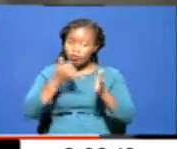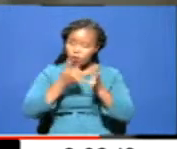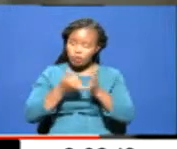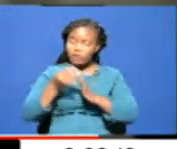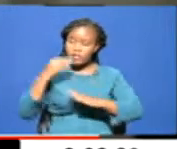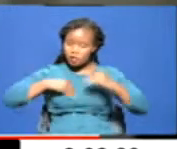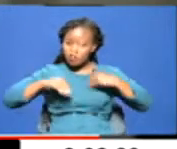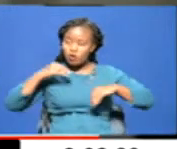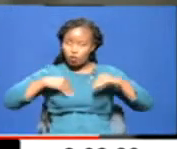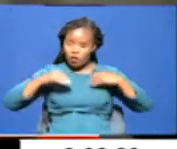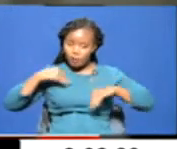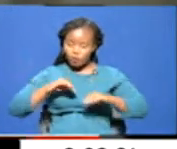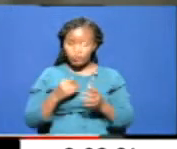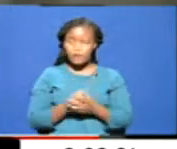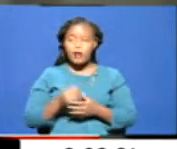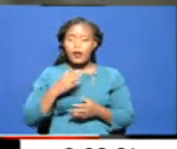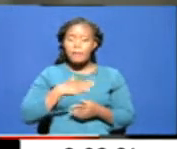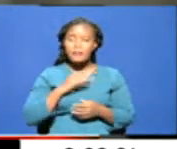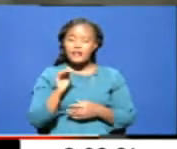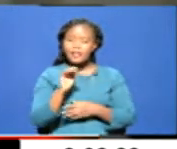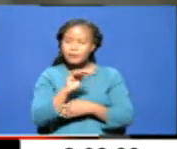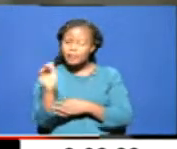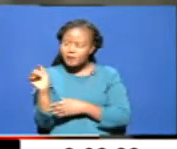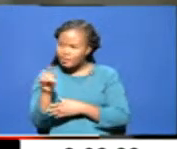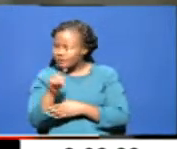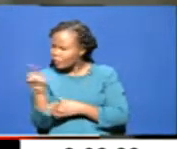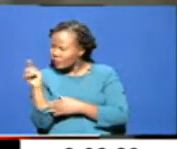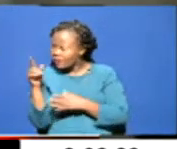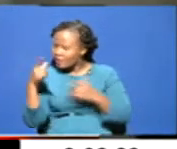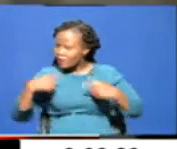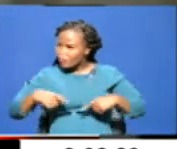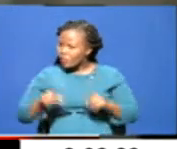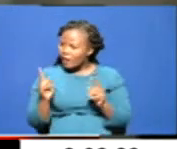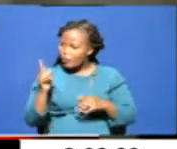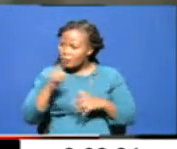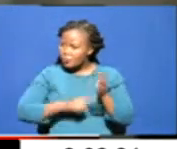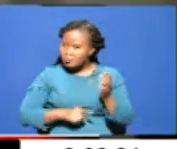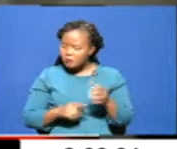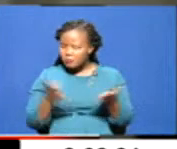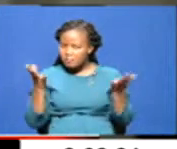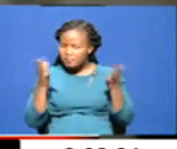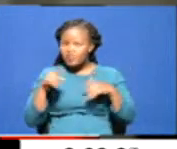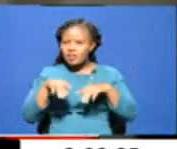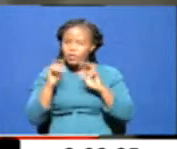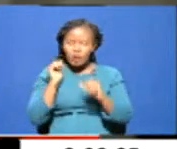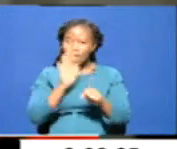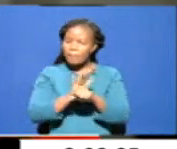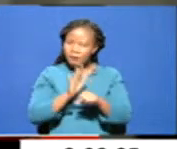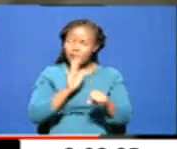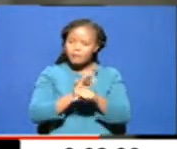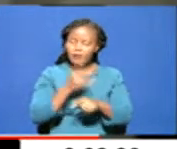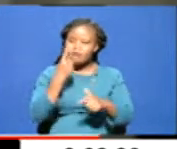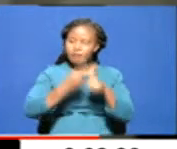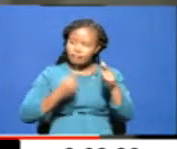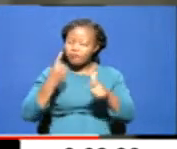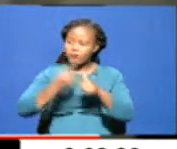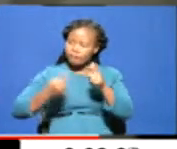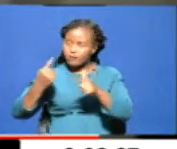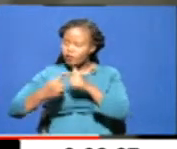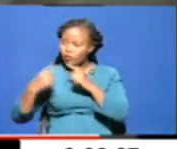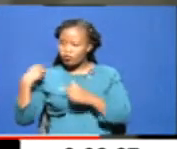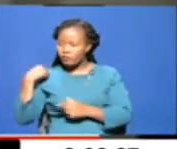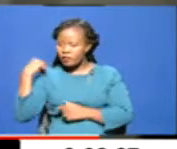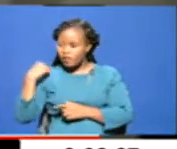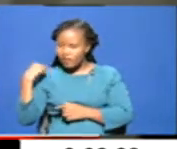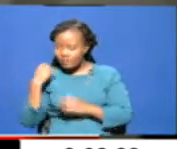today is not to allow the fruits of your many years of sacrifice